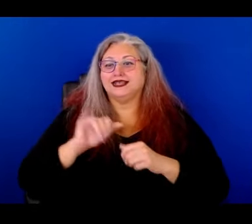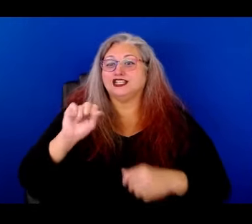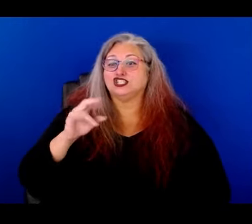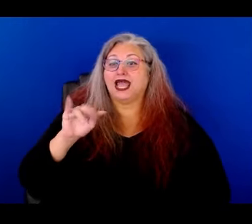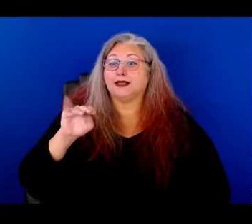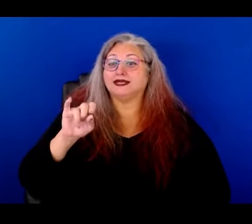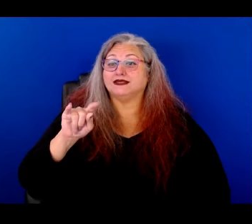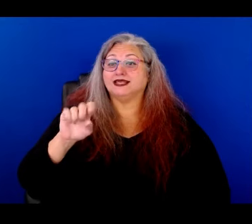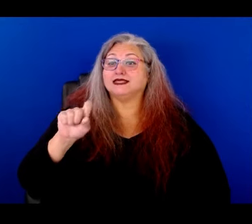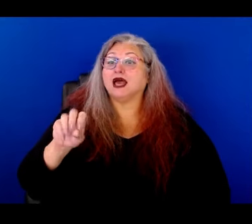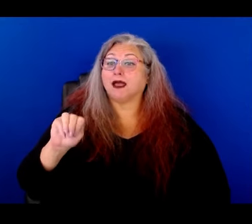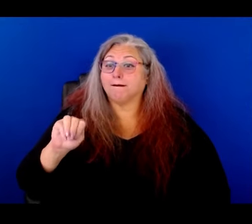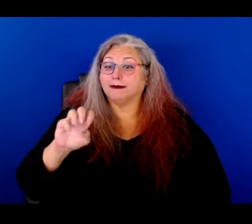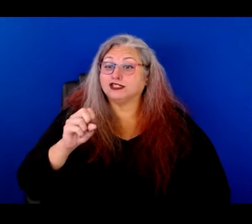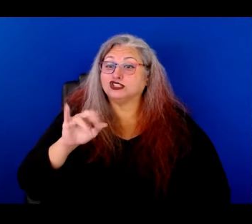Shinymisfits.com.